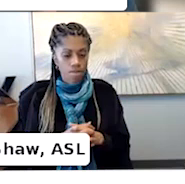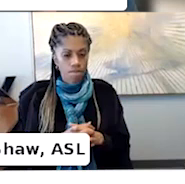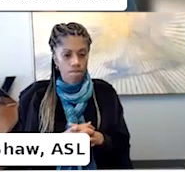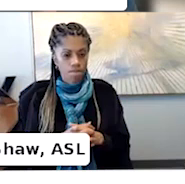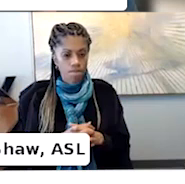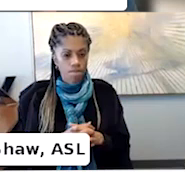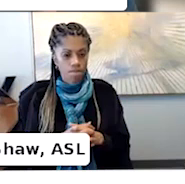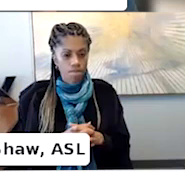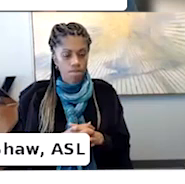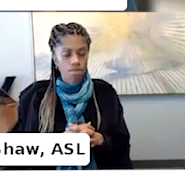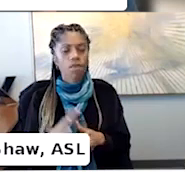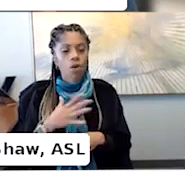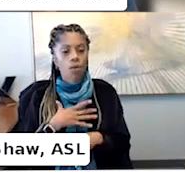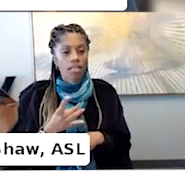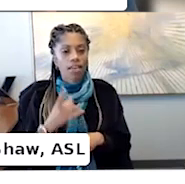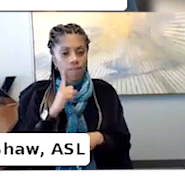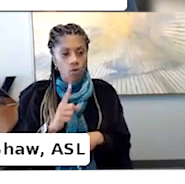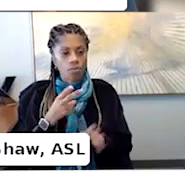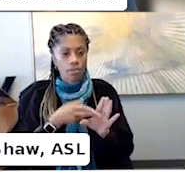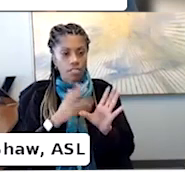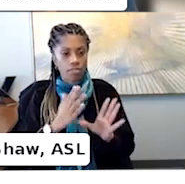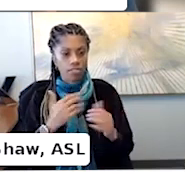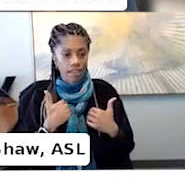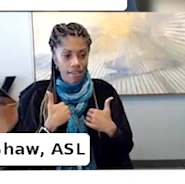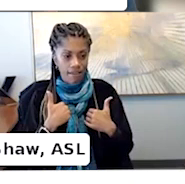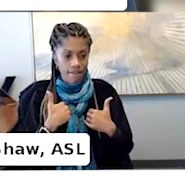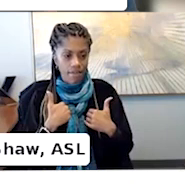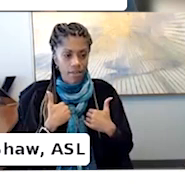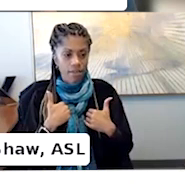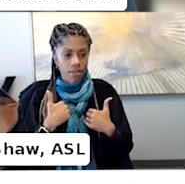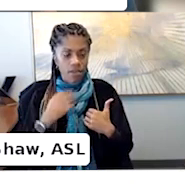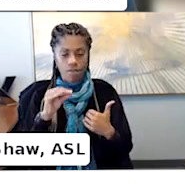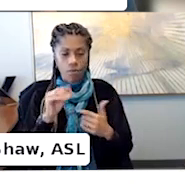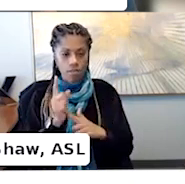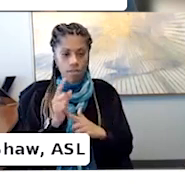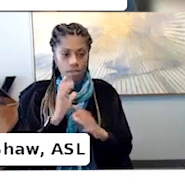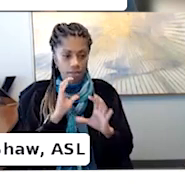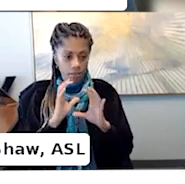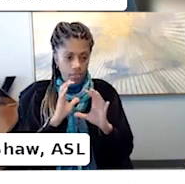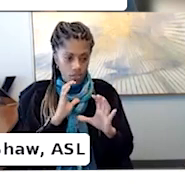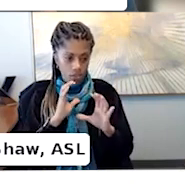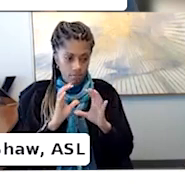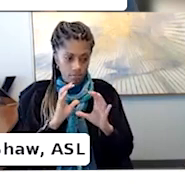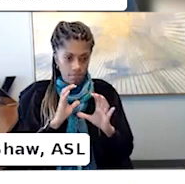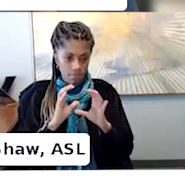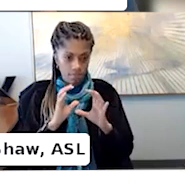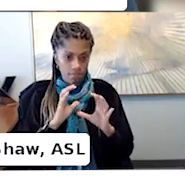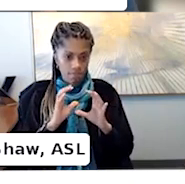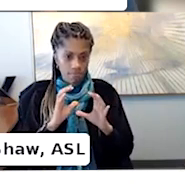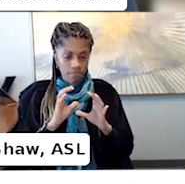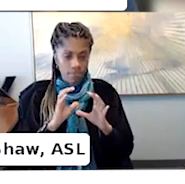have that 40-minute conversation how they want, in any way that they want. And we only allow those